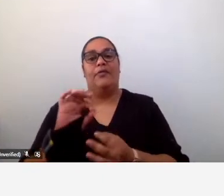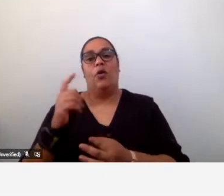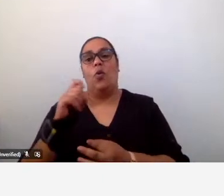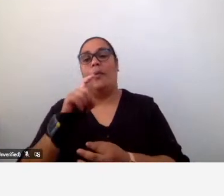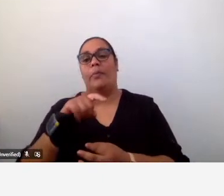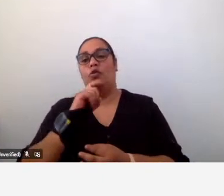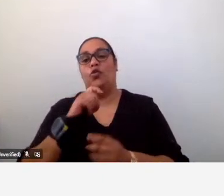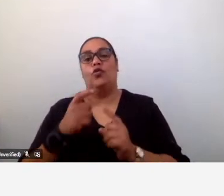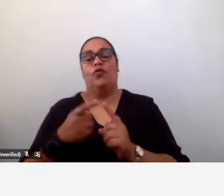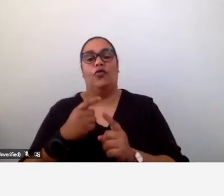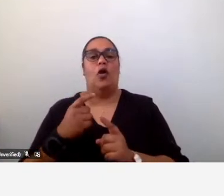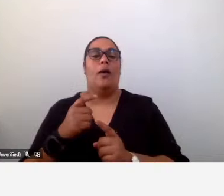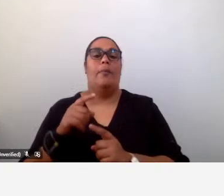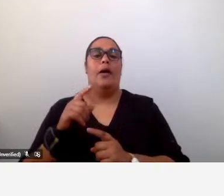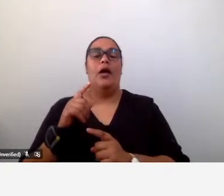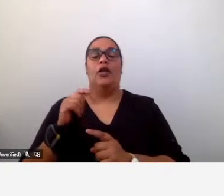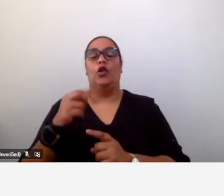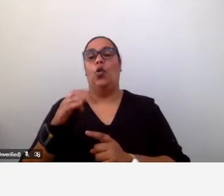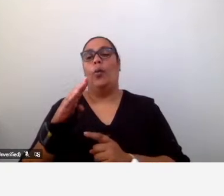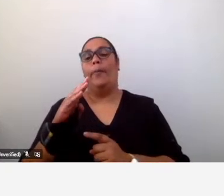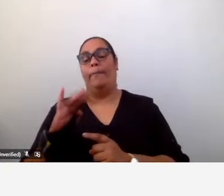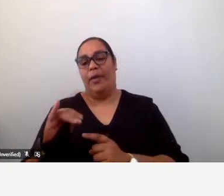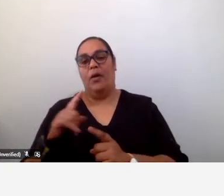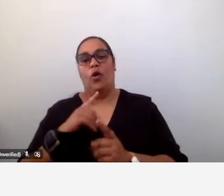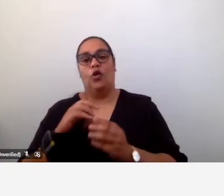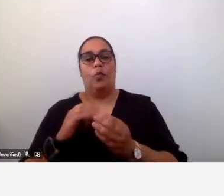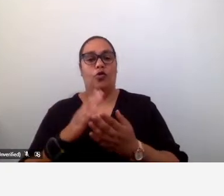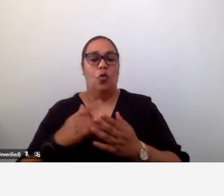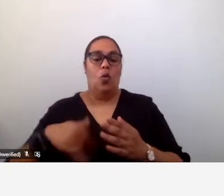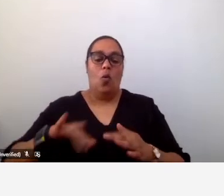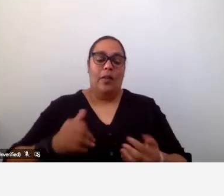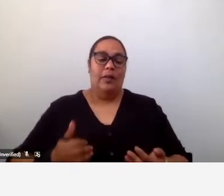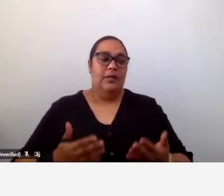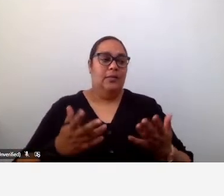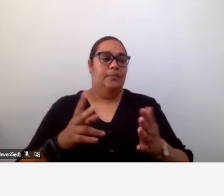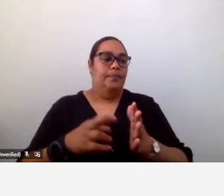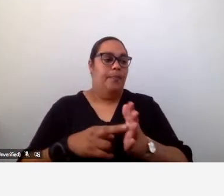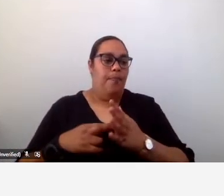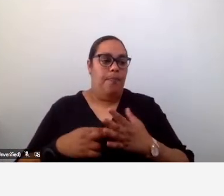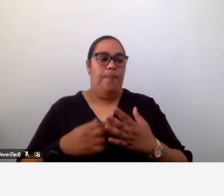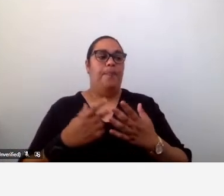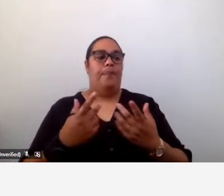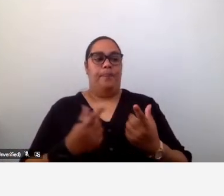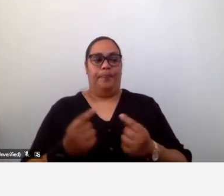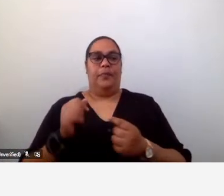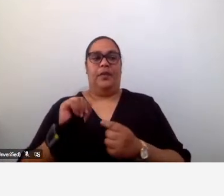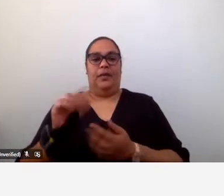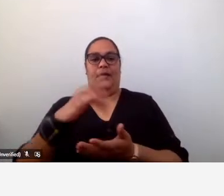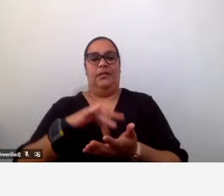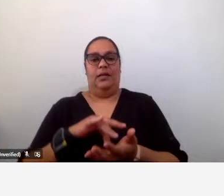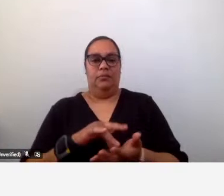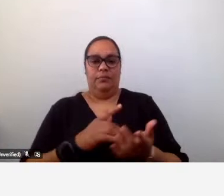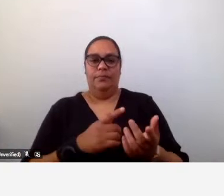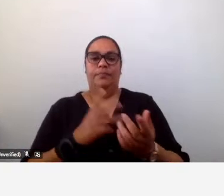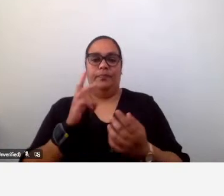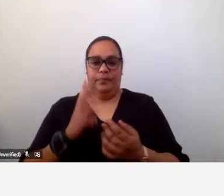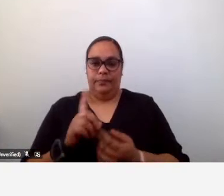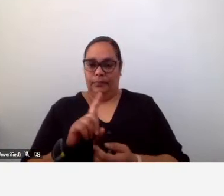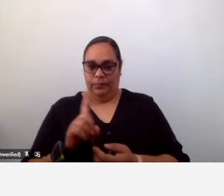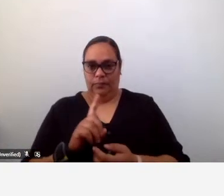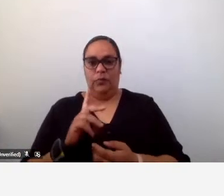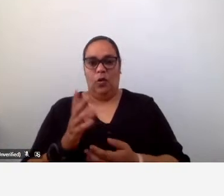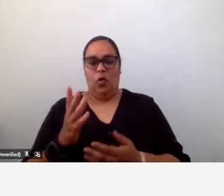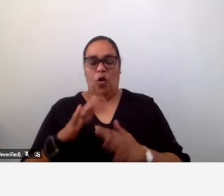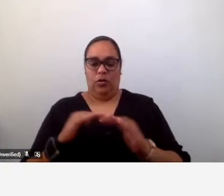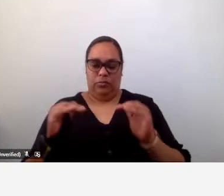used by Abesutu and Amahlubi, to make sure that all the services that are required and the development of that site will be on